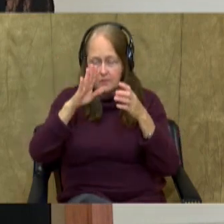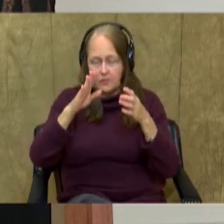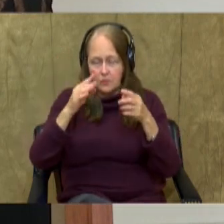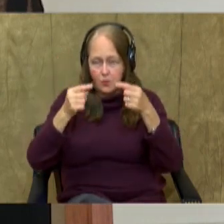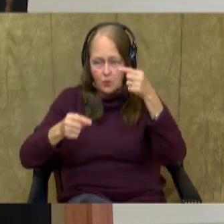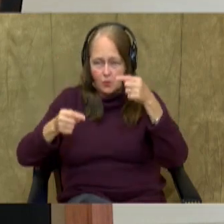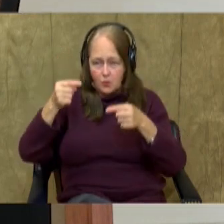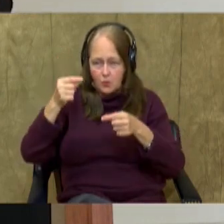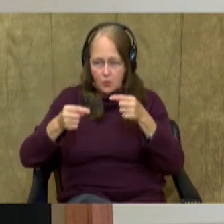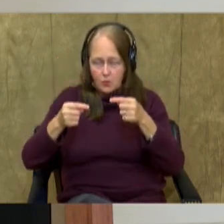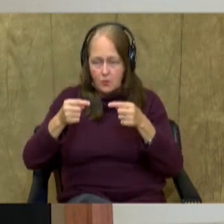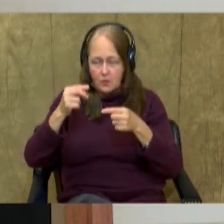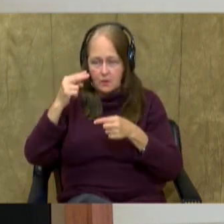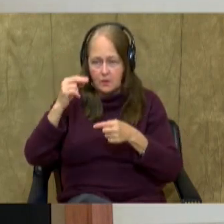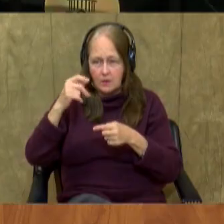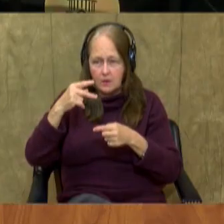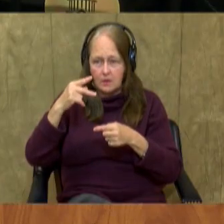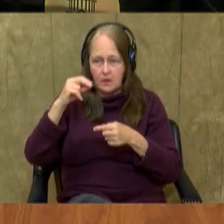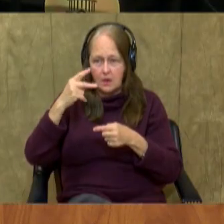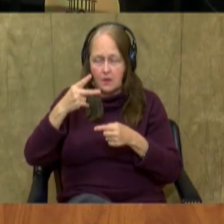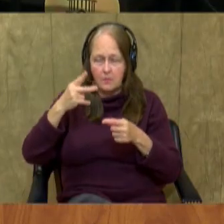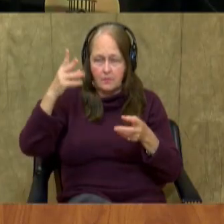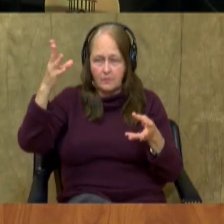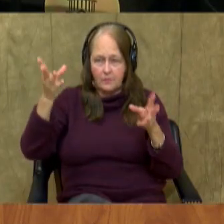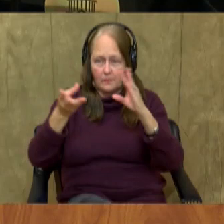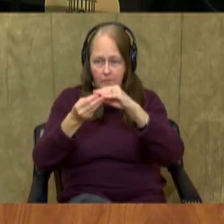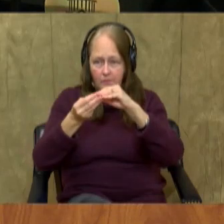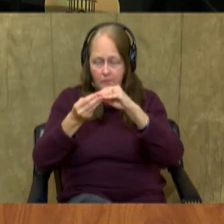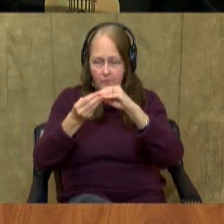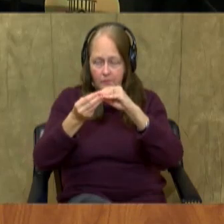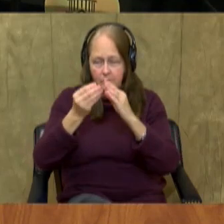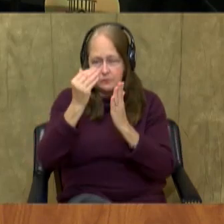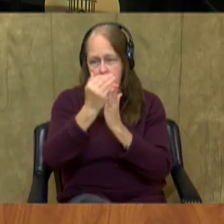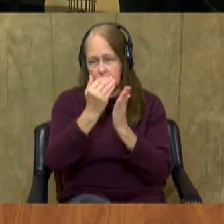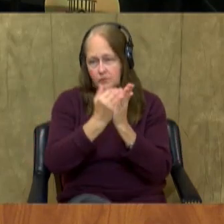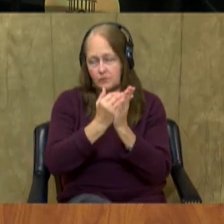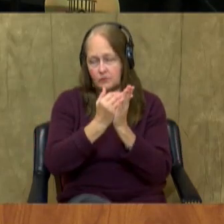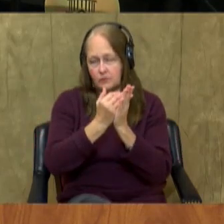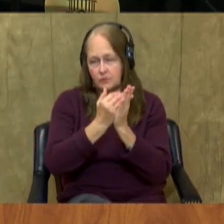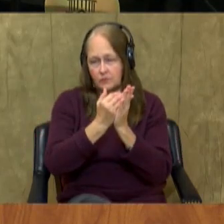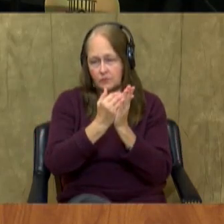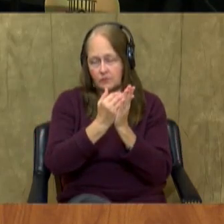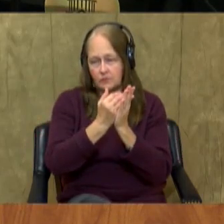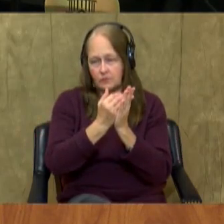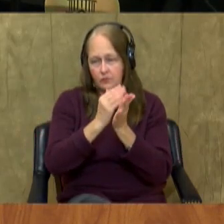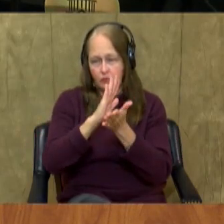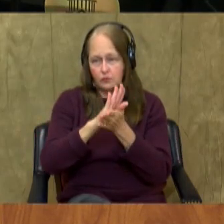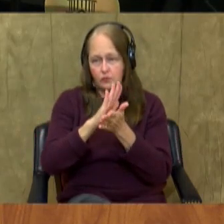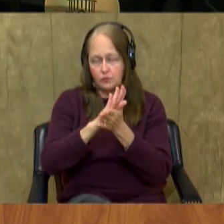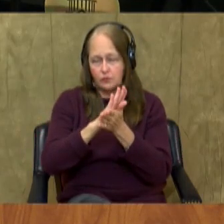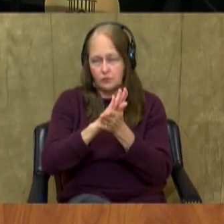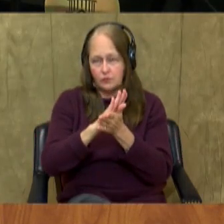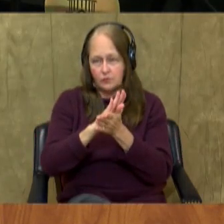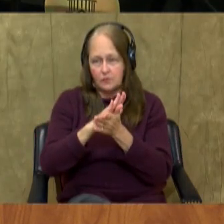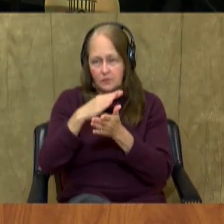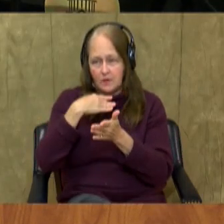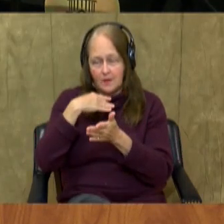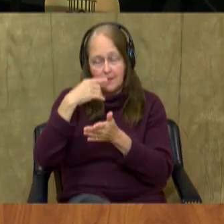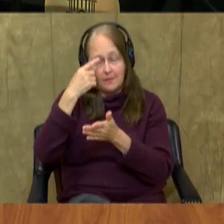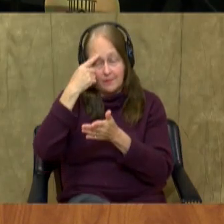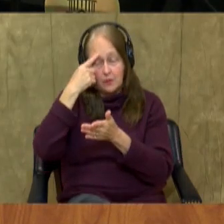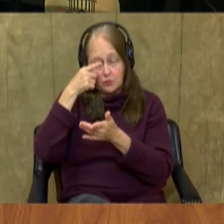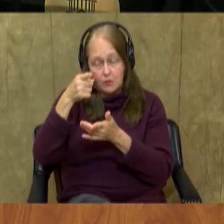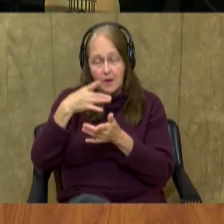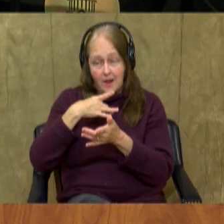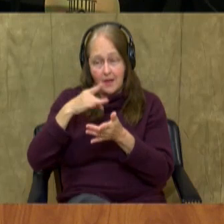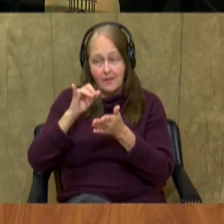argument is that hip hop should be included in the literature curriculum. Now, as I stated before, I bet you like that topic.